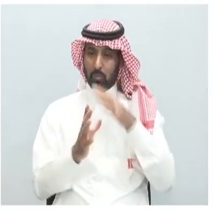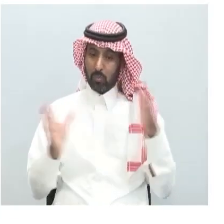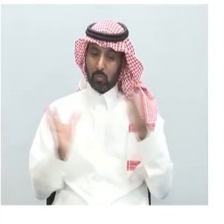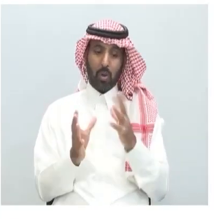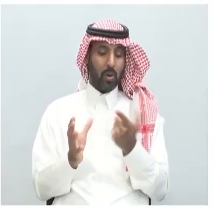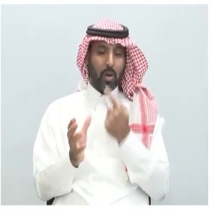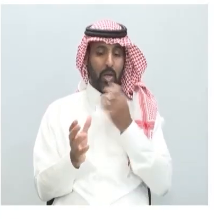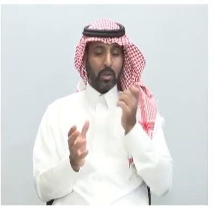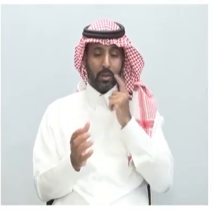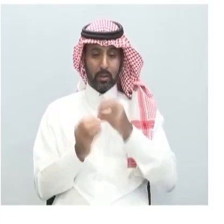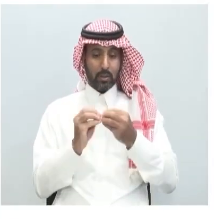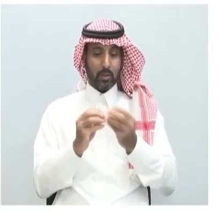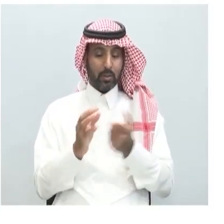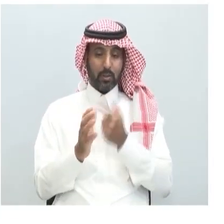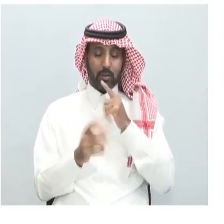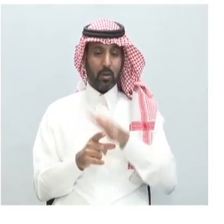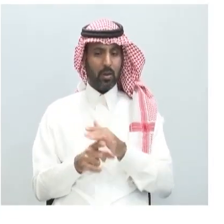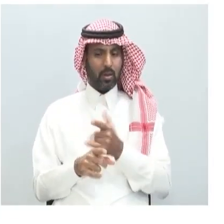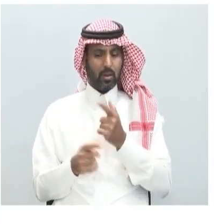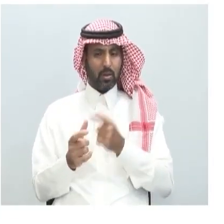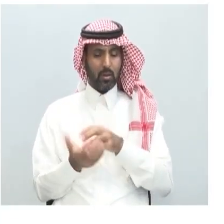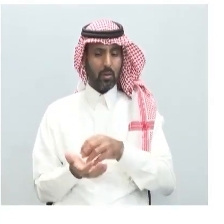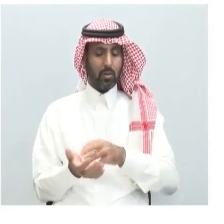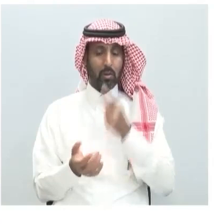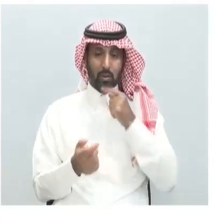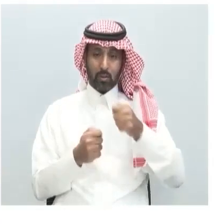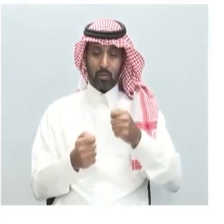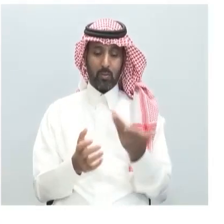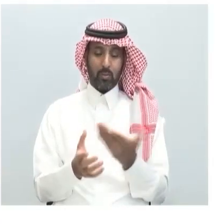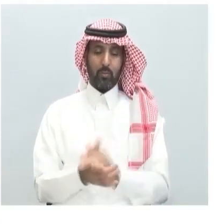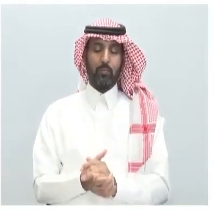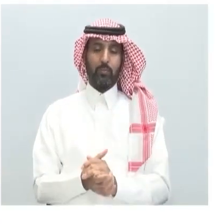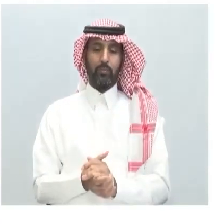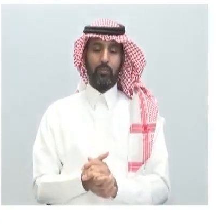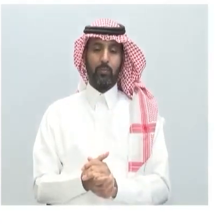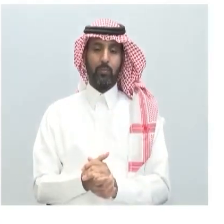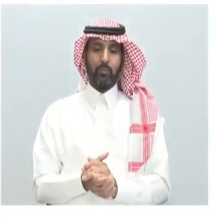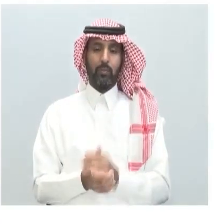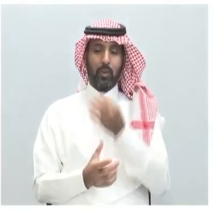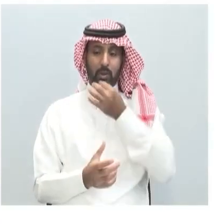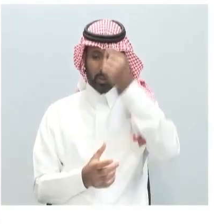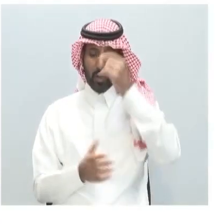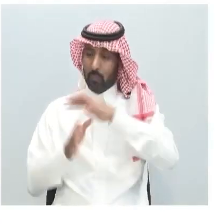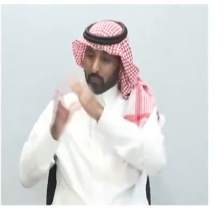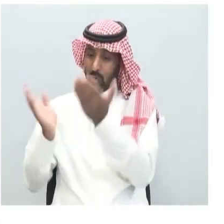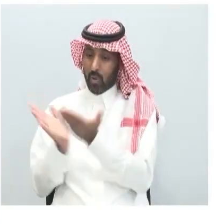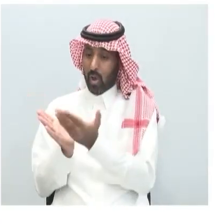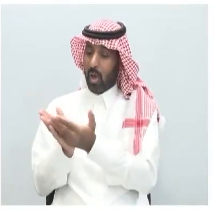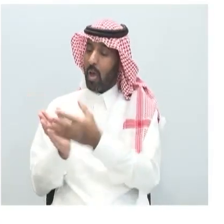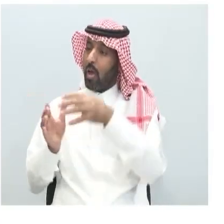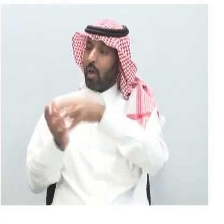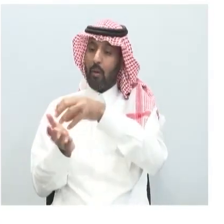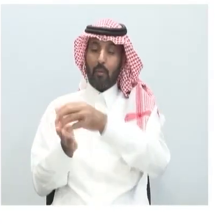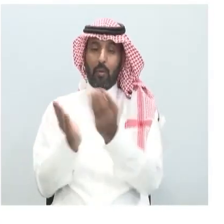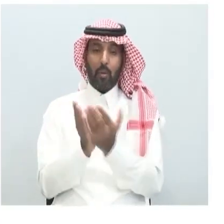shape, age, color, nationality, then material. Describe some classroom objects. Use two